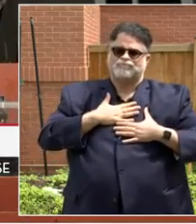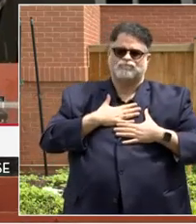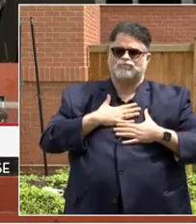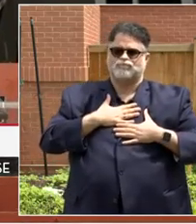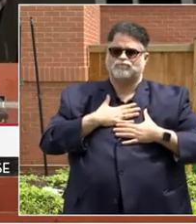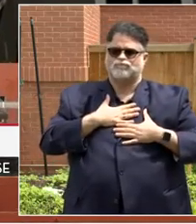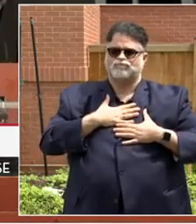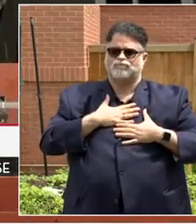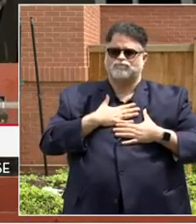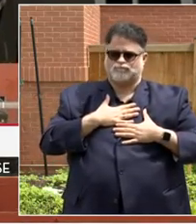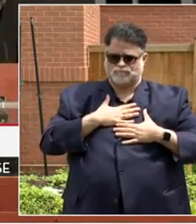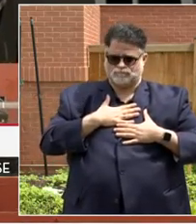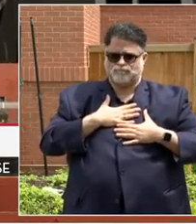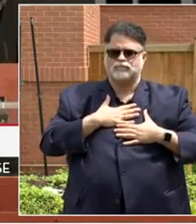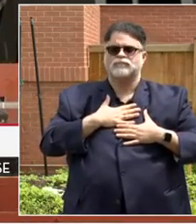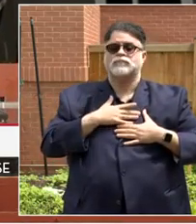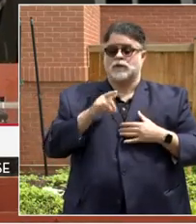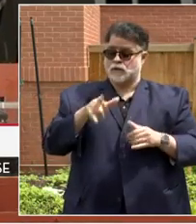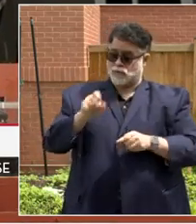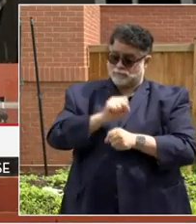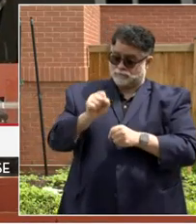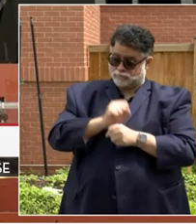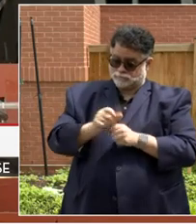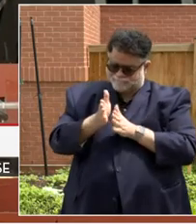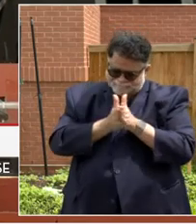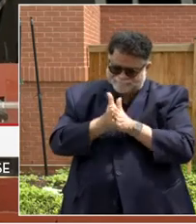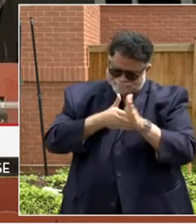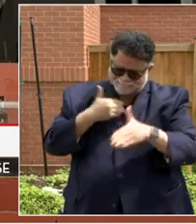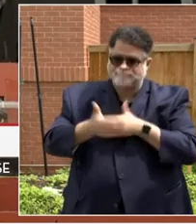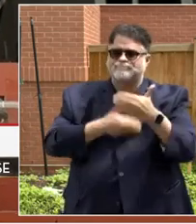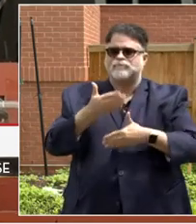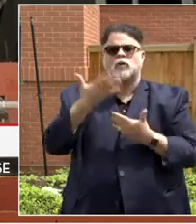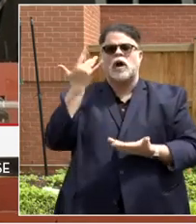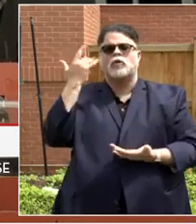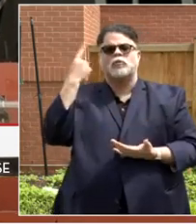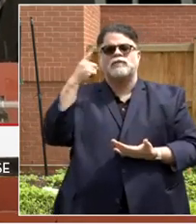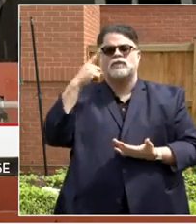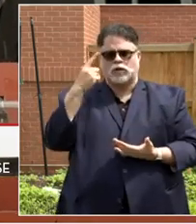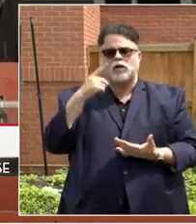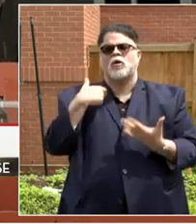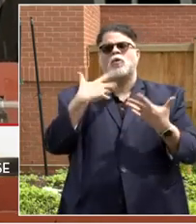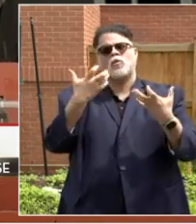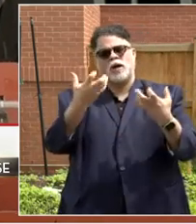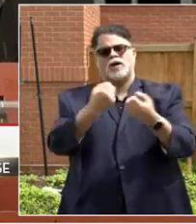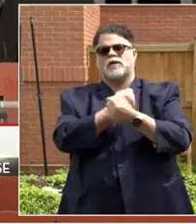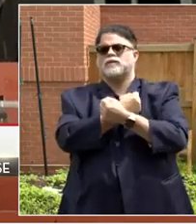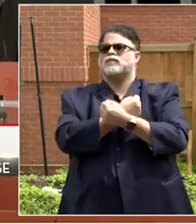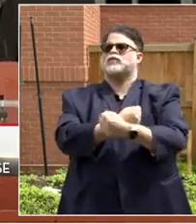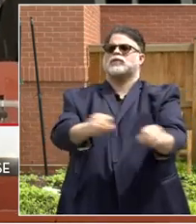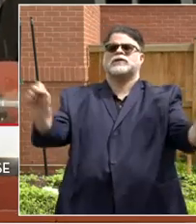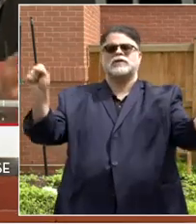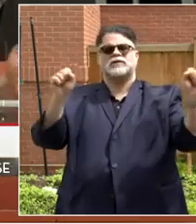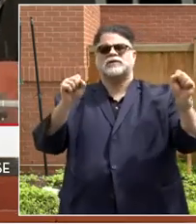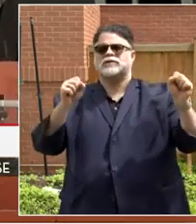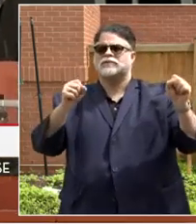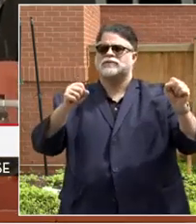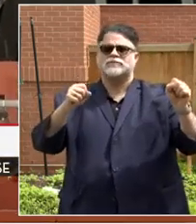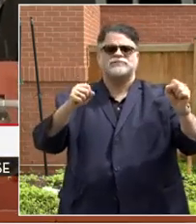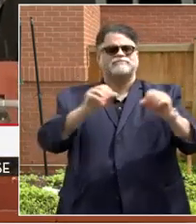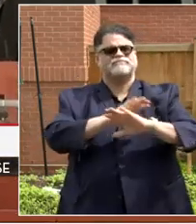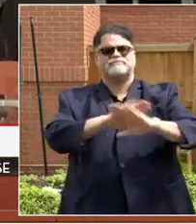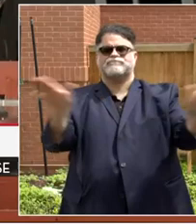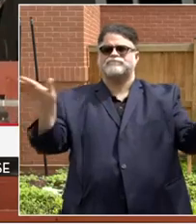do in this community, before I started doing this work, I was doing it for free. I was feeding the guys. I was getting them